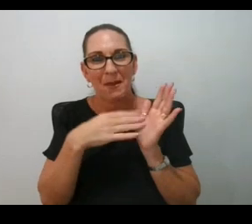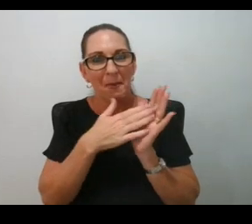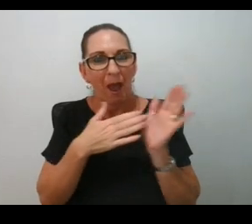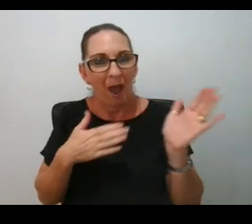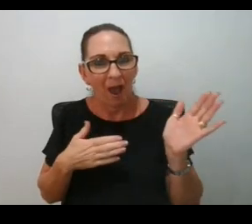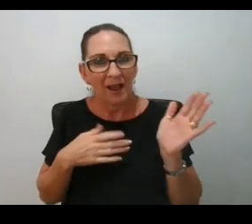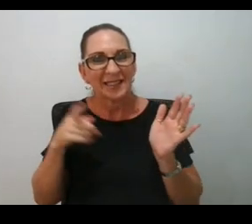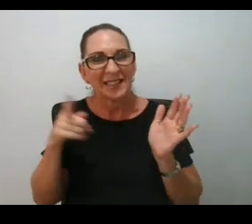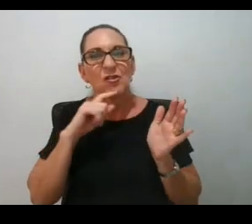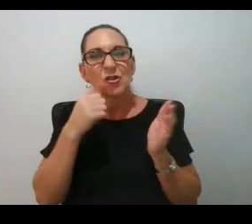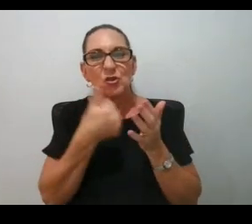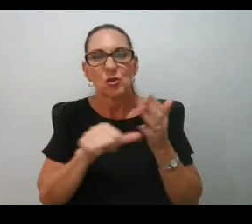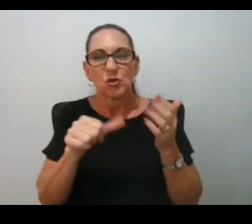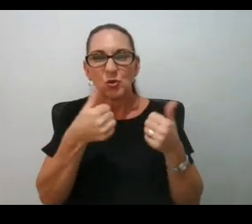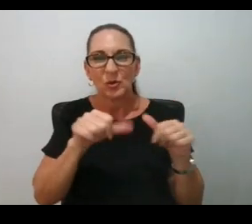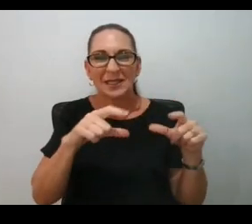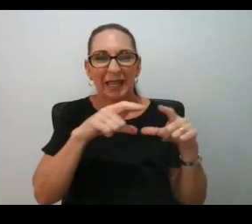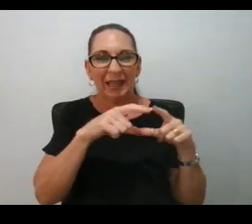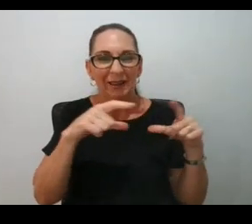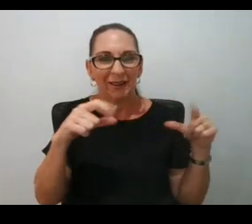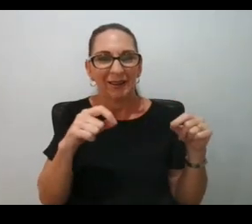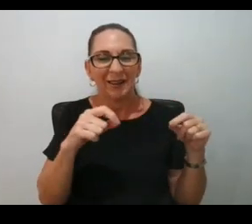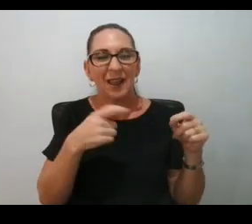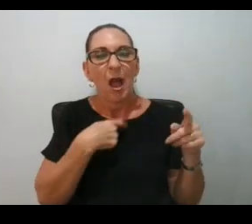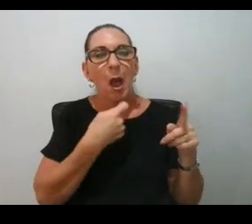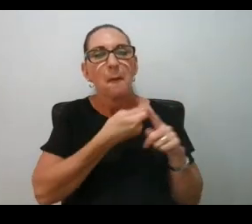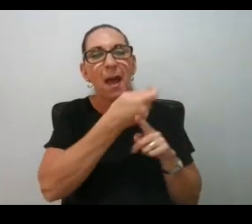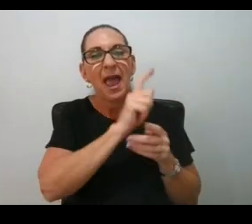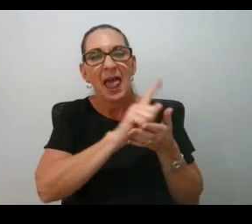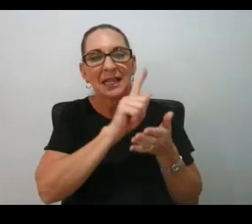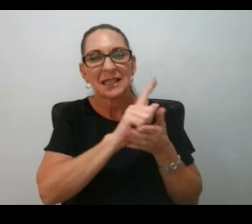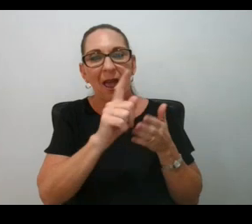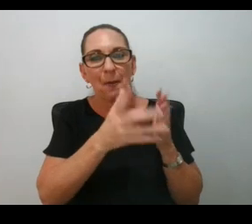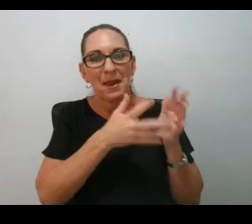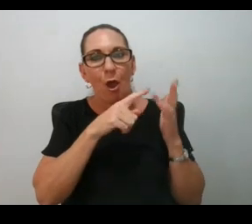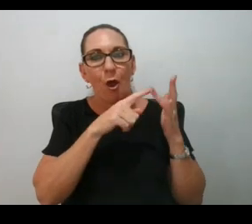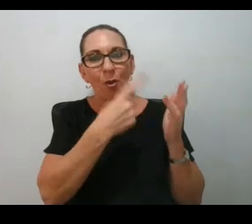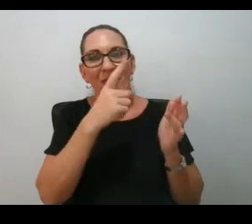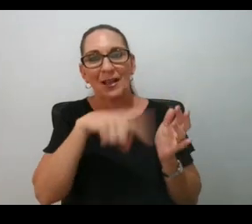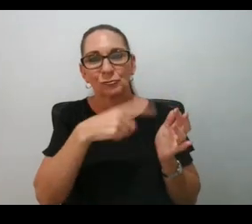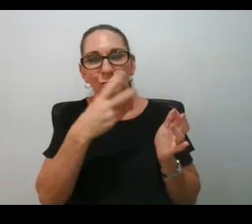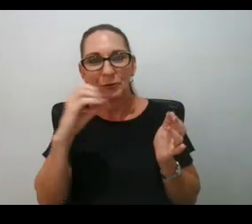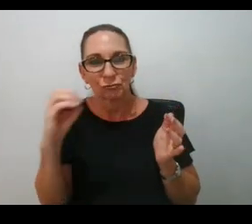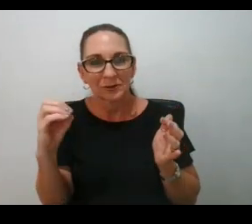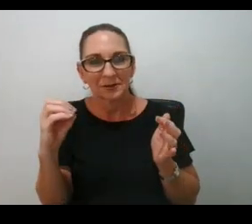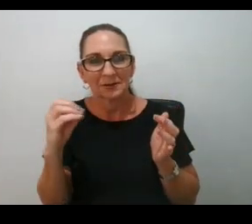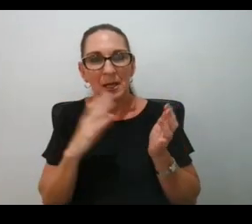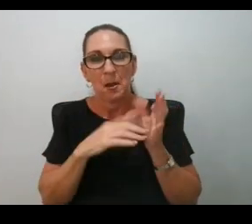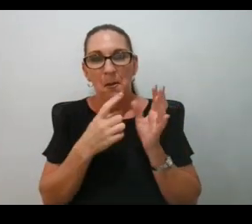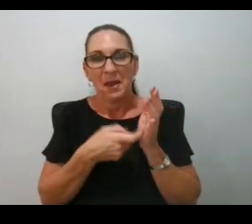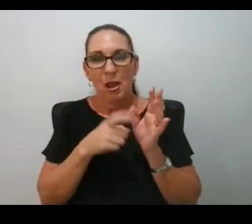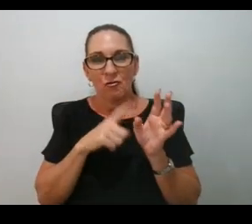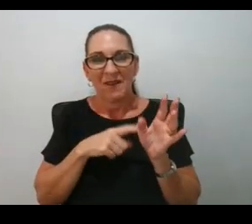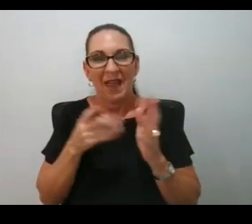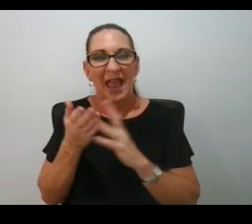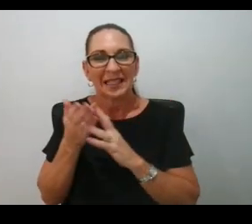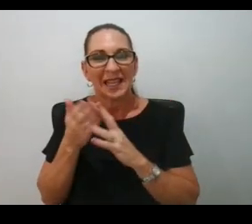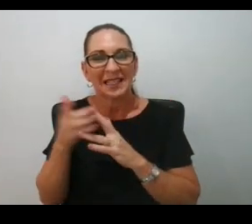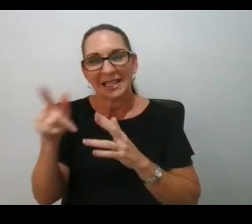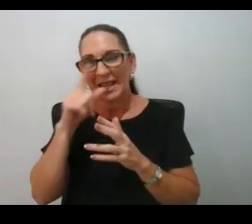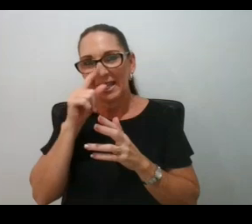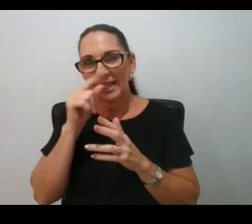week. They're also concerned about not being able to pay their utility bills. And often in this story, the other one that comes up is